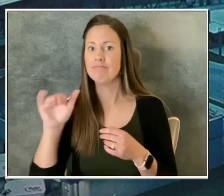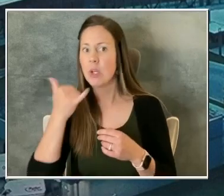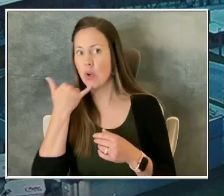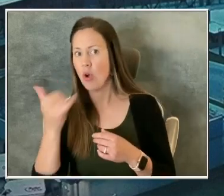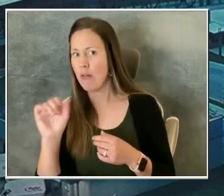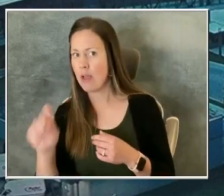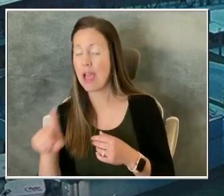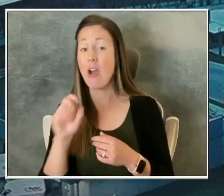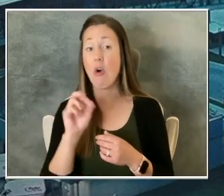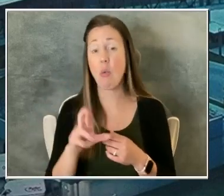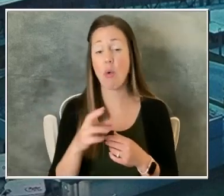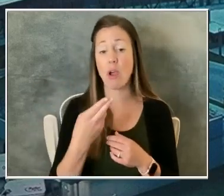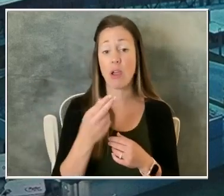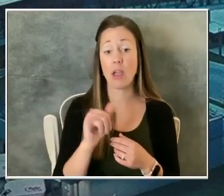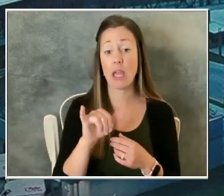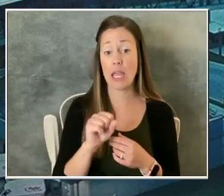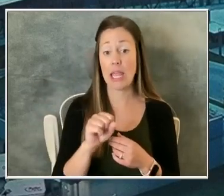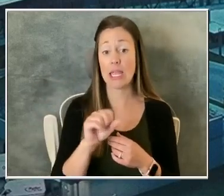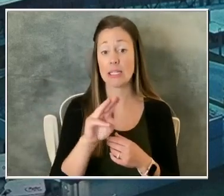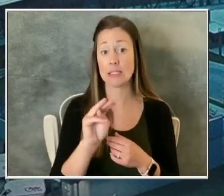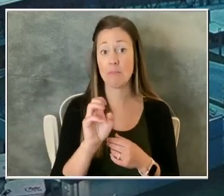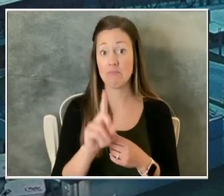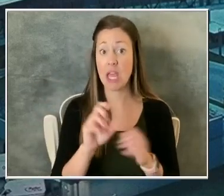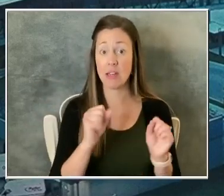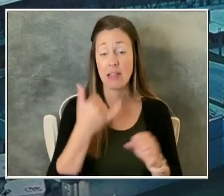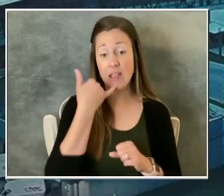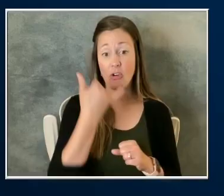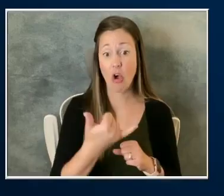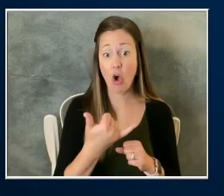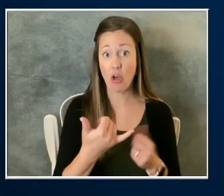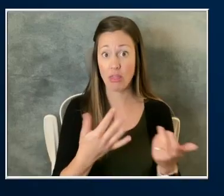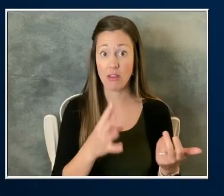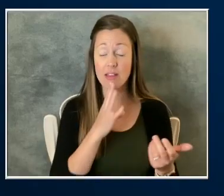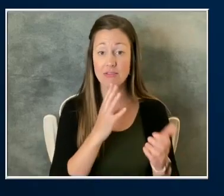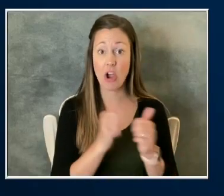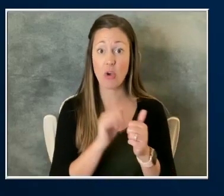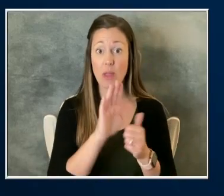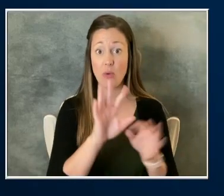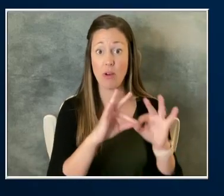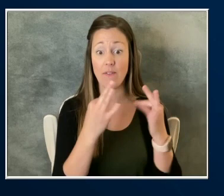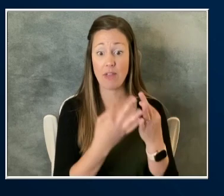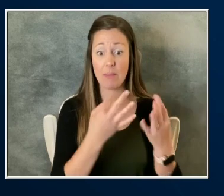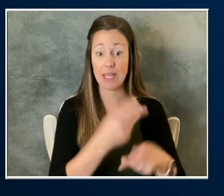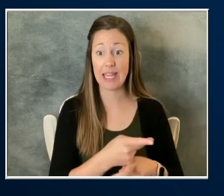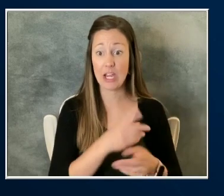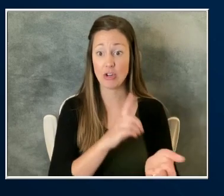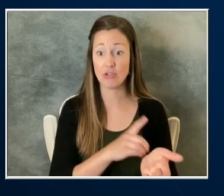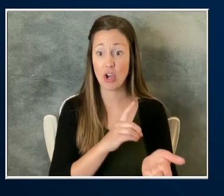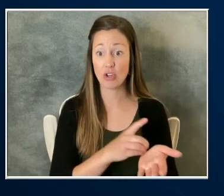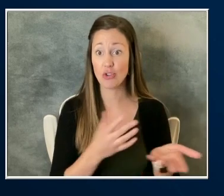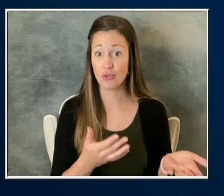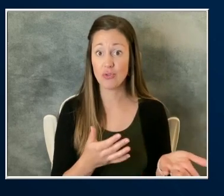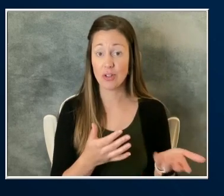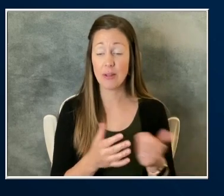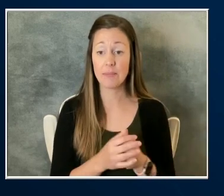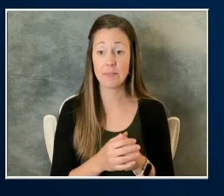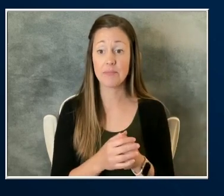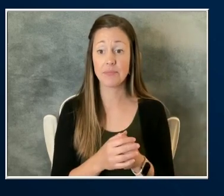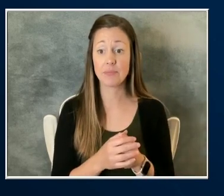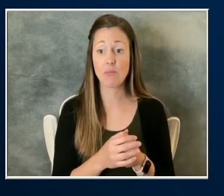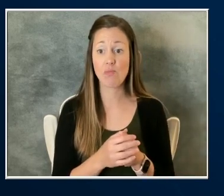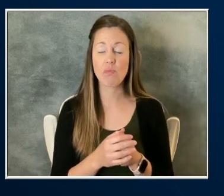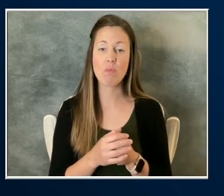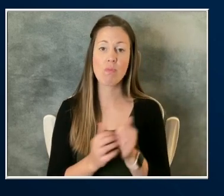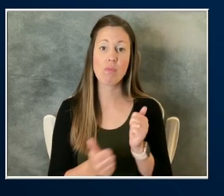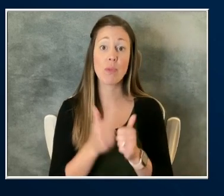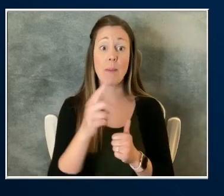Med and talk to your, I'm assuming that someone has a primary care physician around Hayes, and most of those folks are connected with Hayes Med, and I think